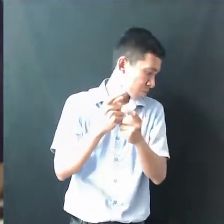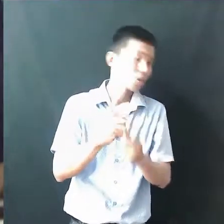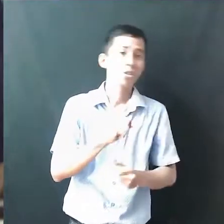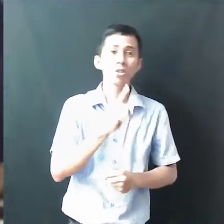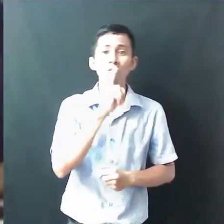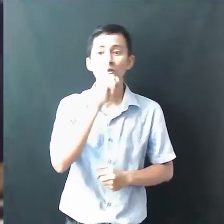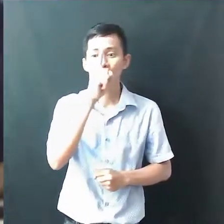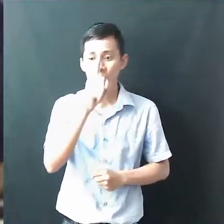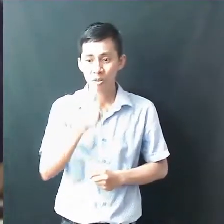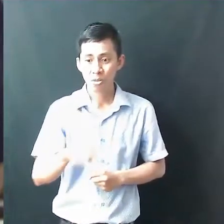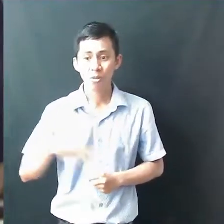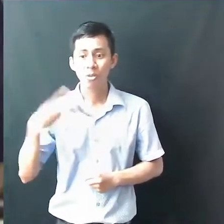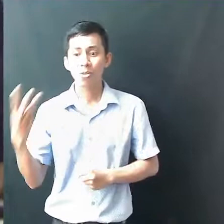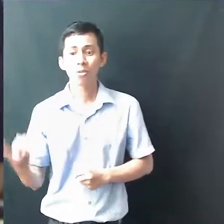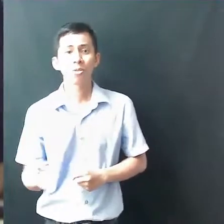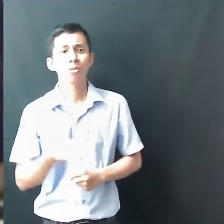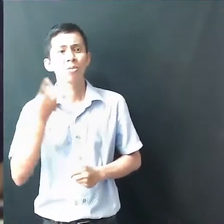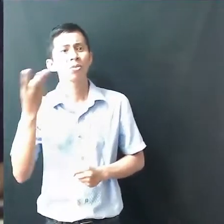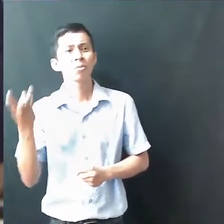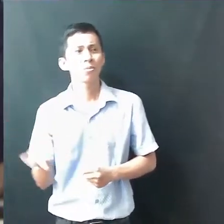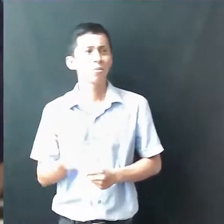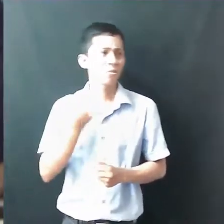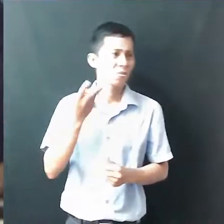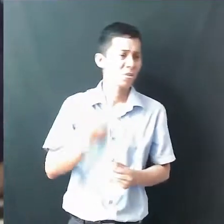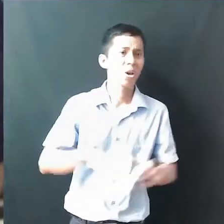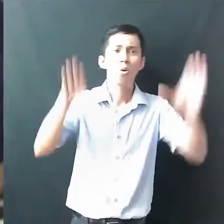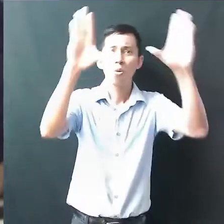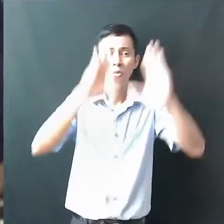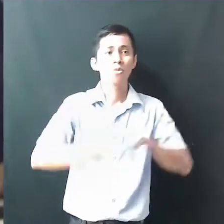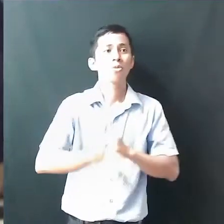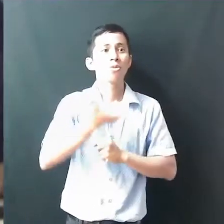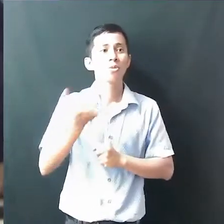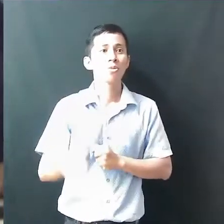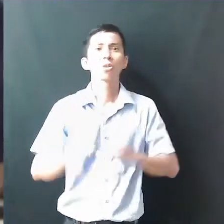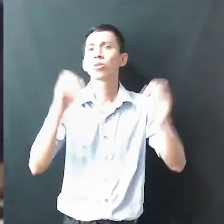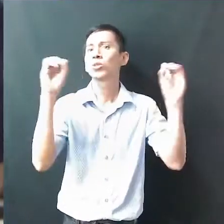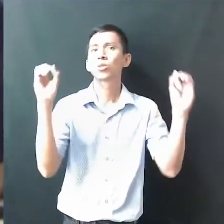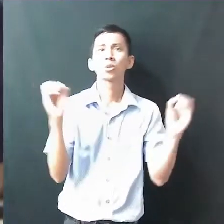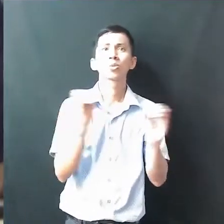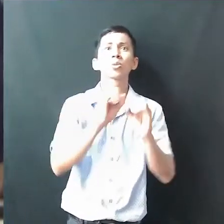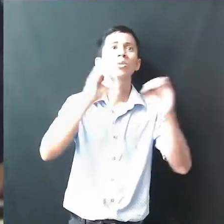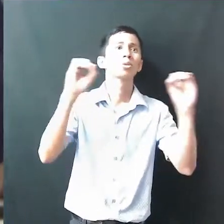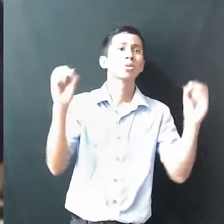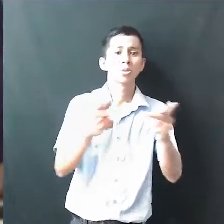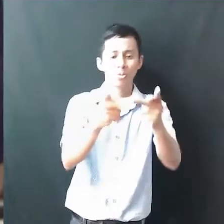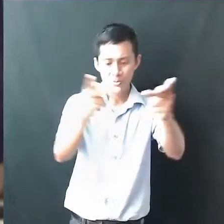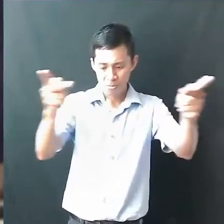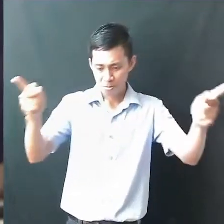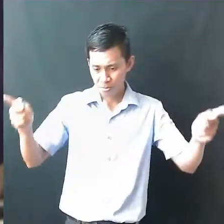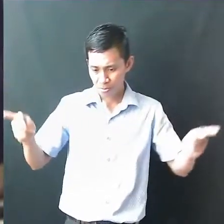parade. There were no fanfares played, no jubilant